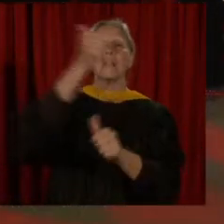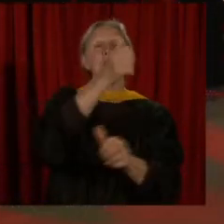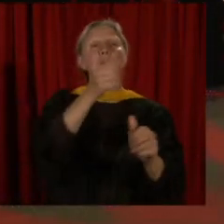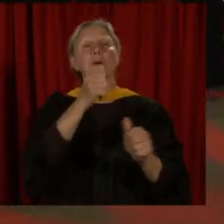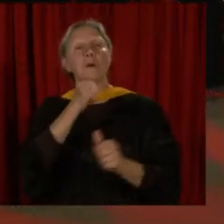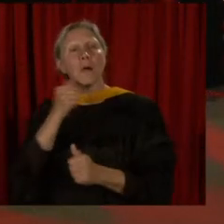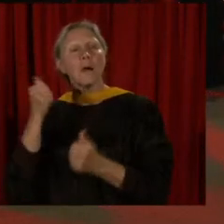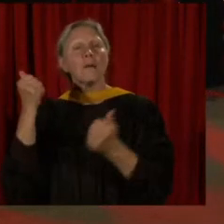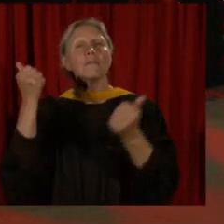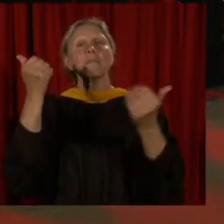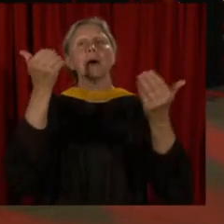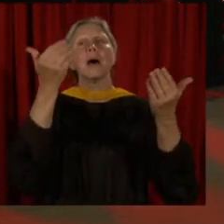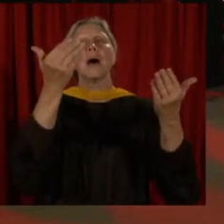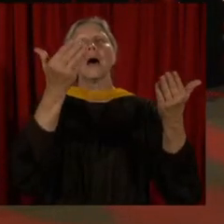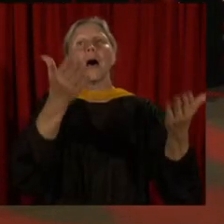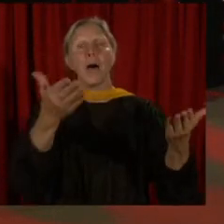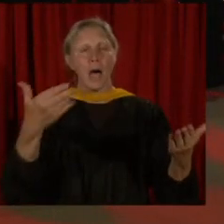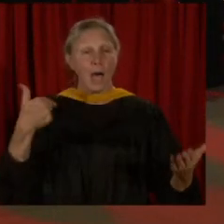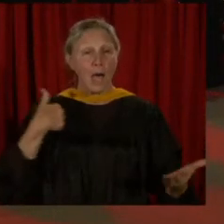Mother of